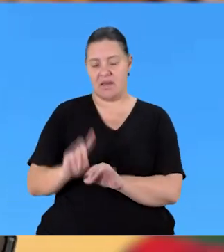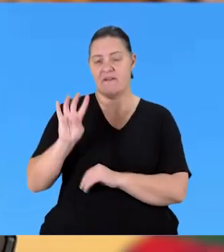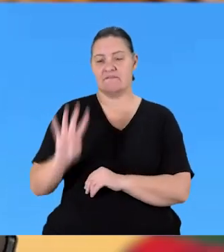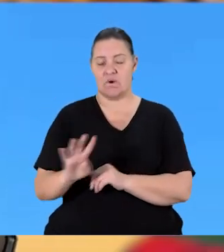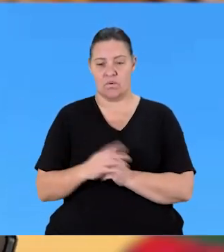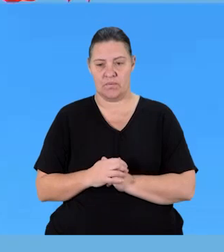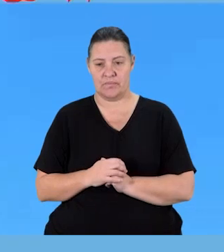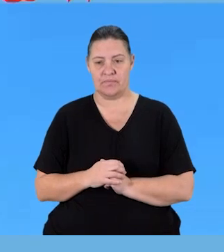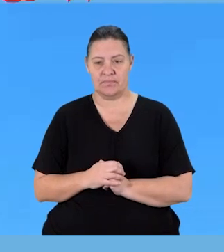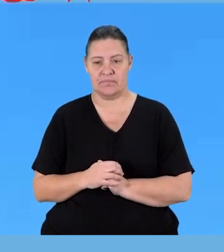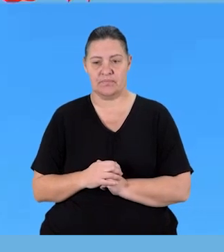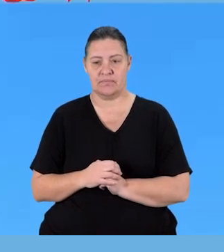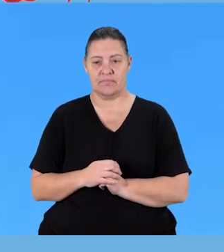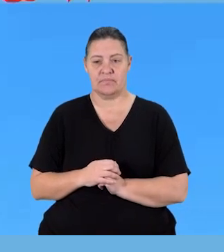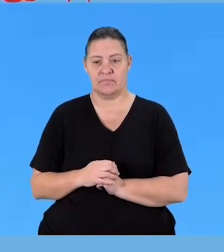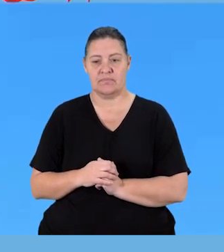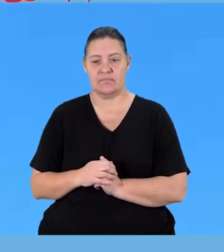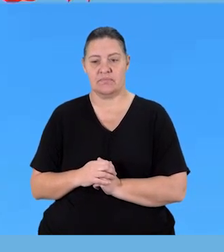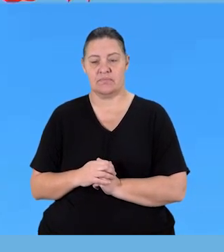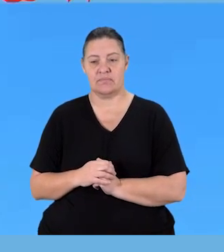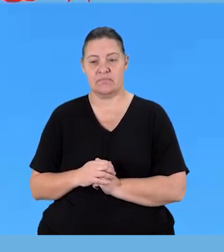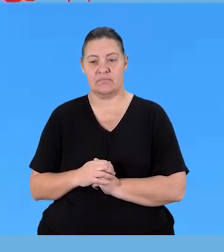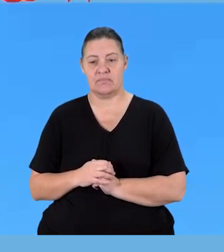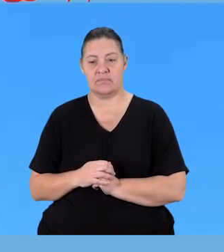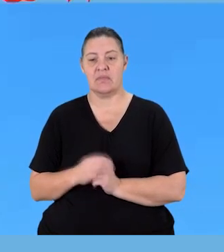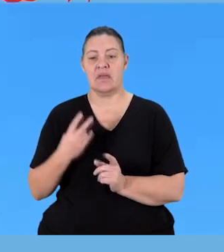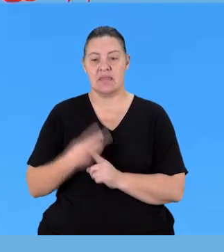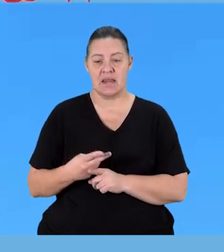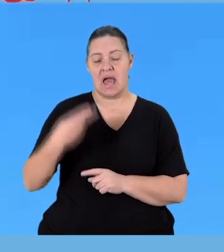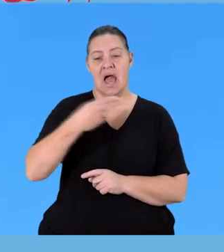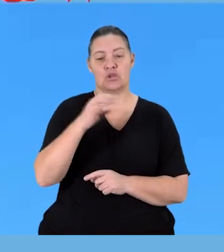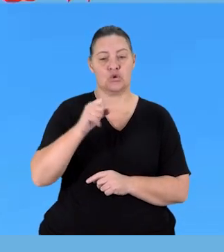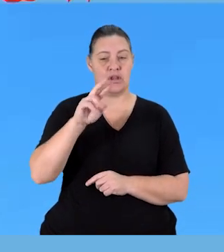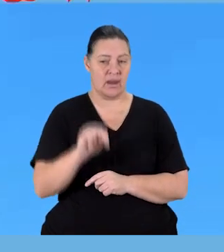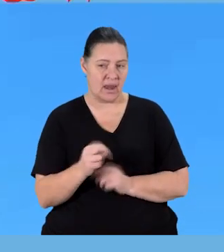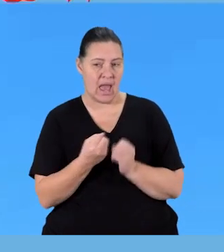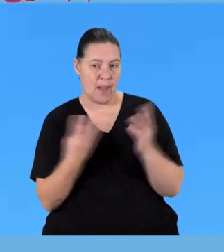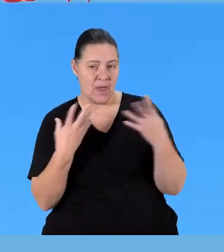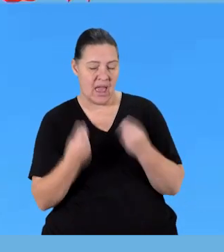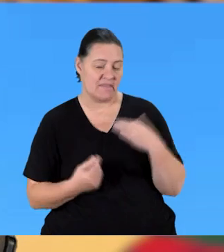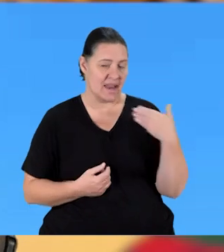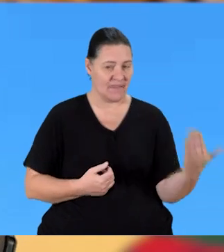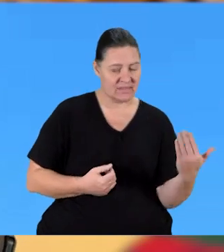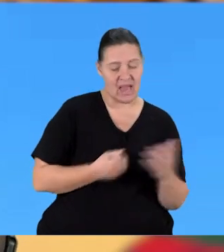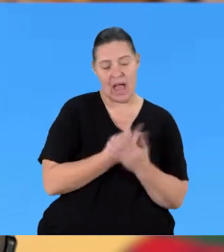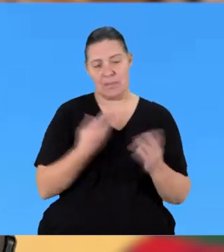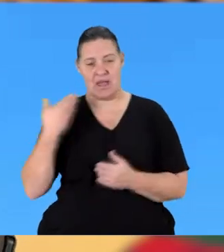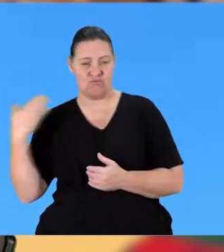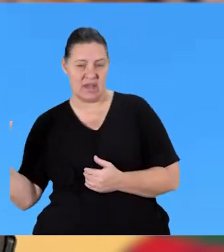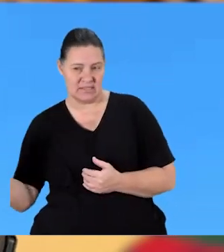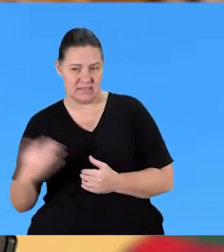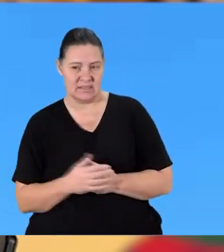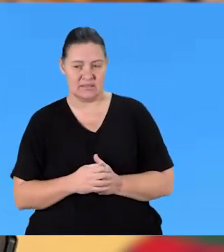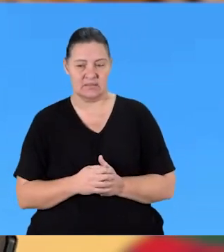plus 1, still 4. Then hydrogen. How many do we have on the left-hand side and how many do we have on the right-hand